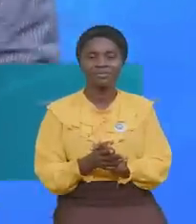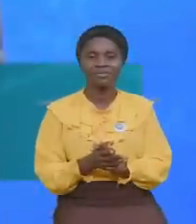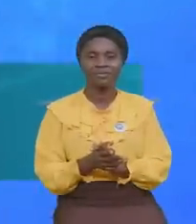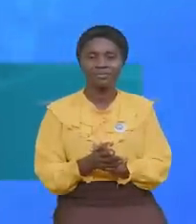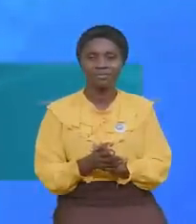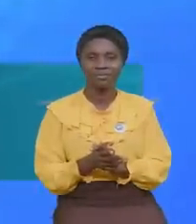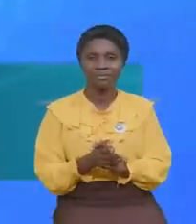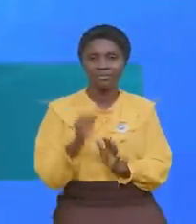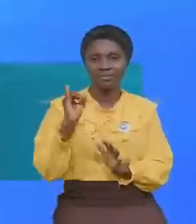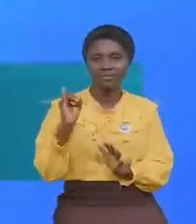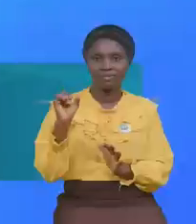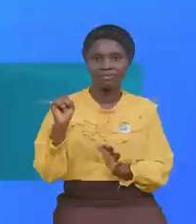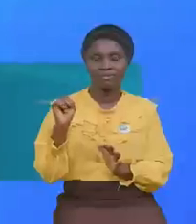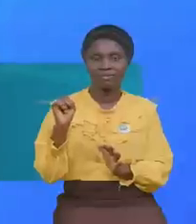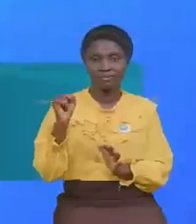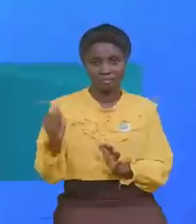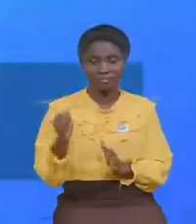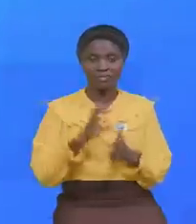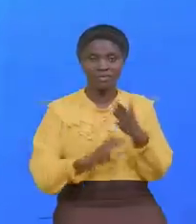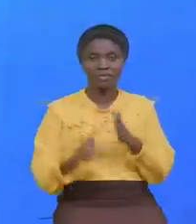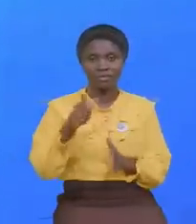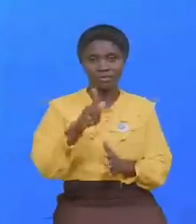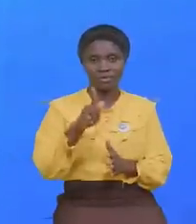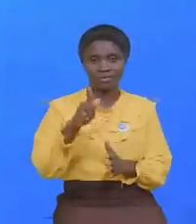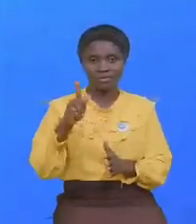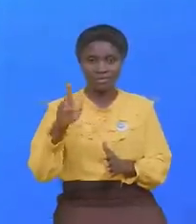Isaiah chapter 25, I'm reading from verse